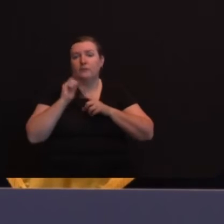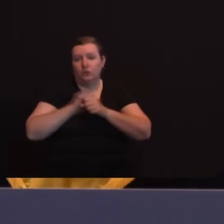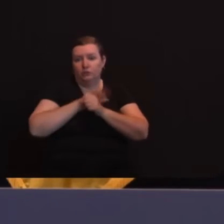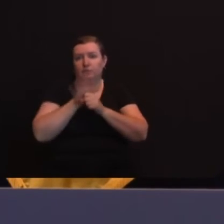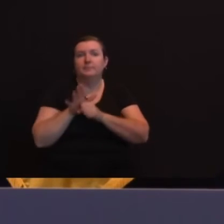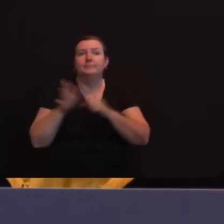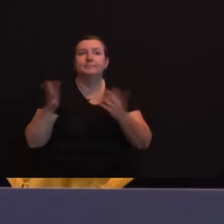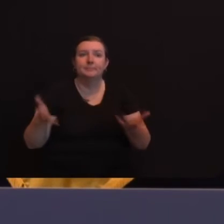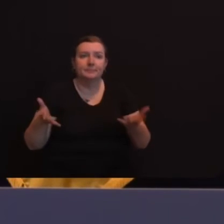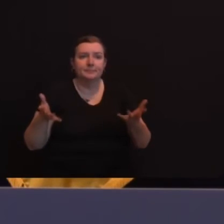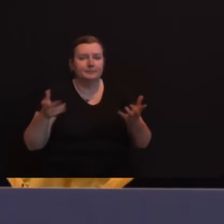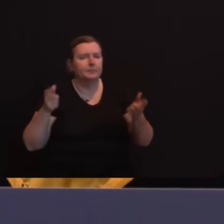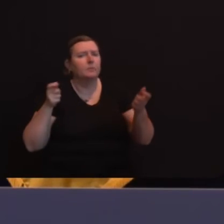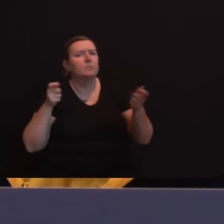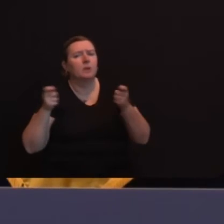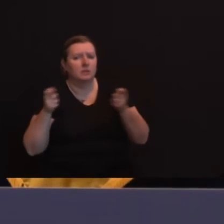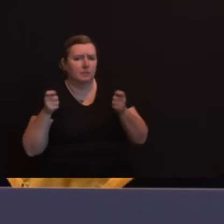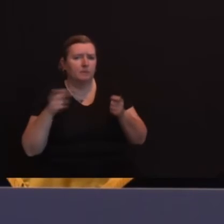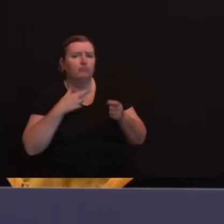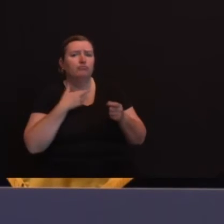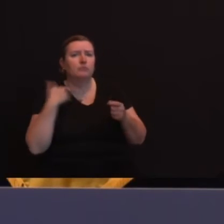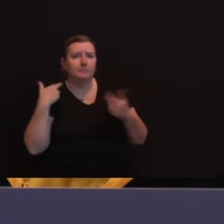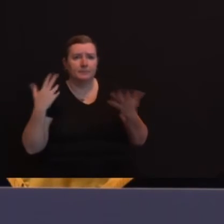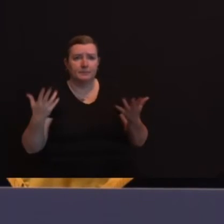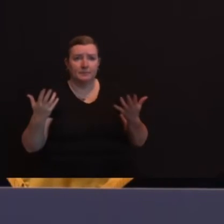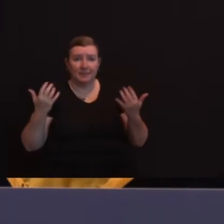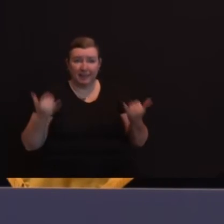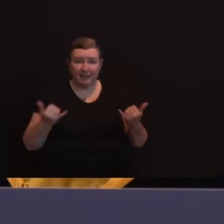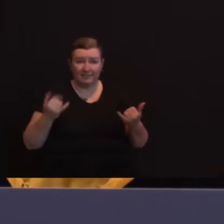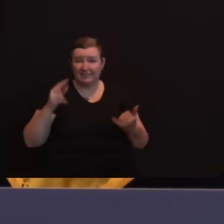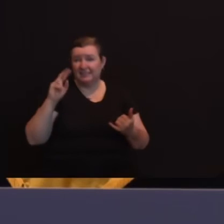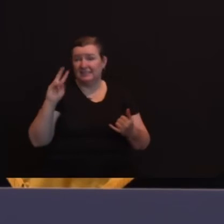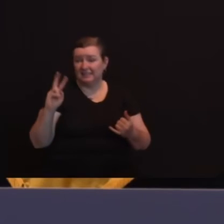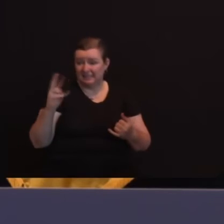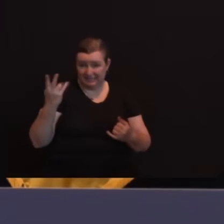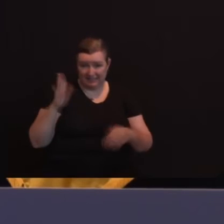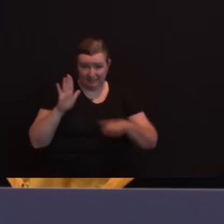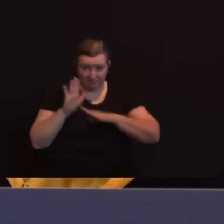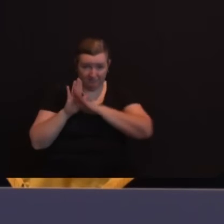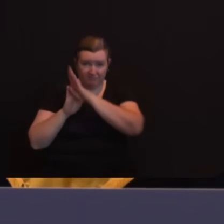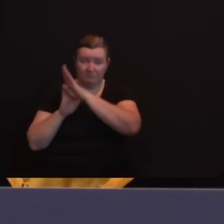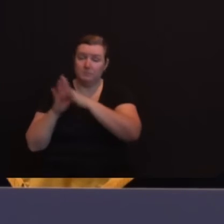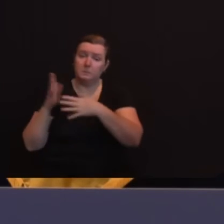risk. This is now in the second wave, as you're saying, Judy, this thing is now well